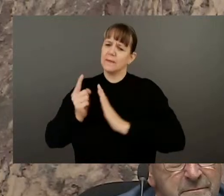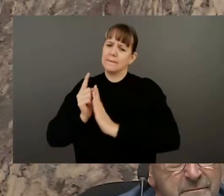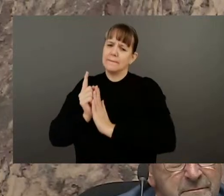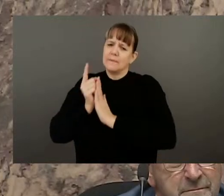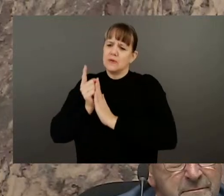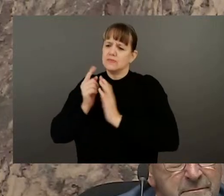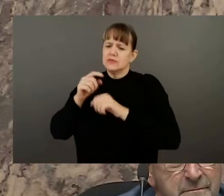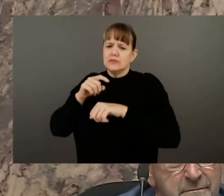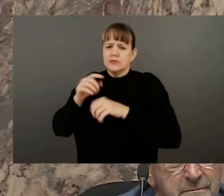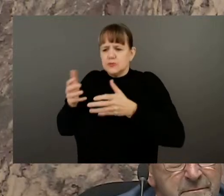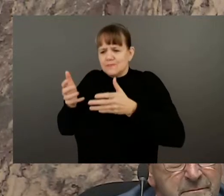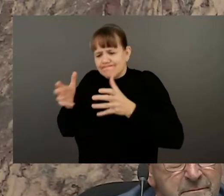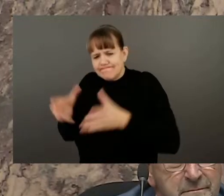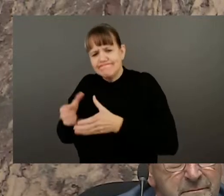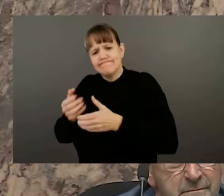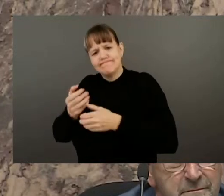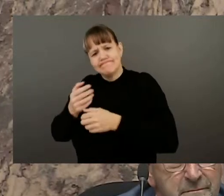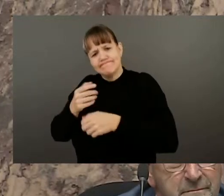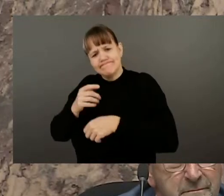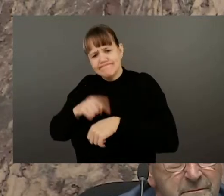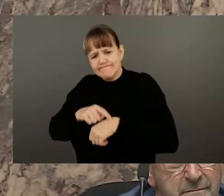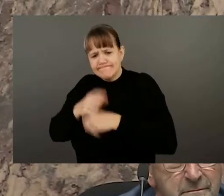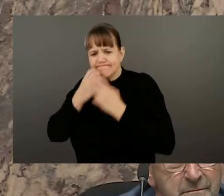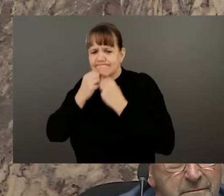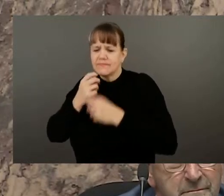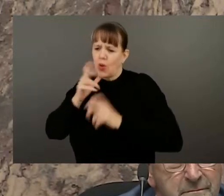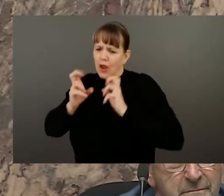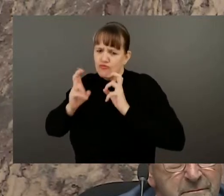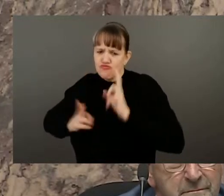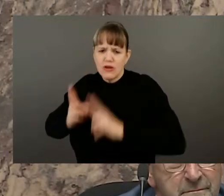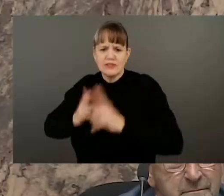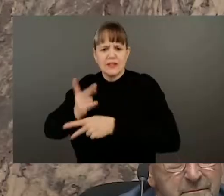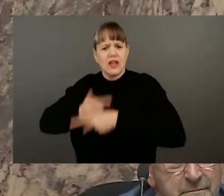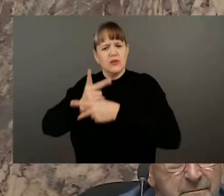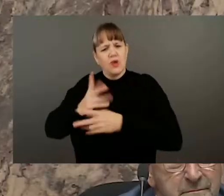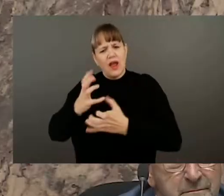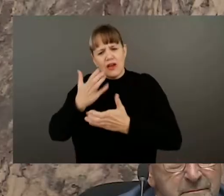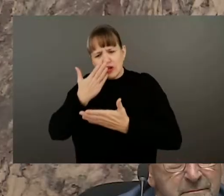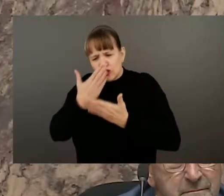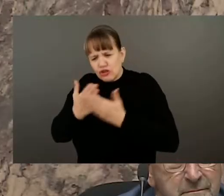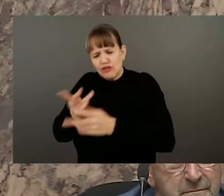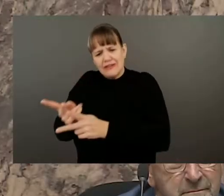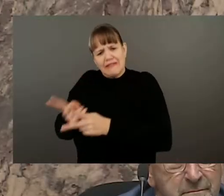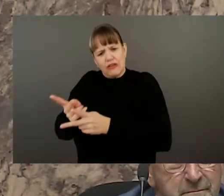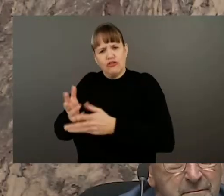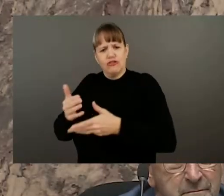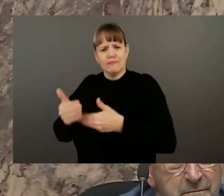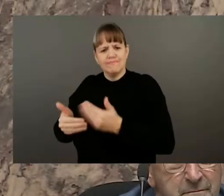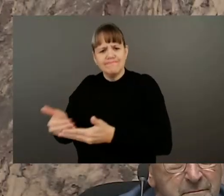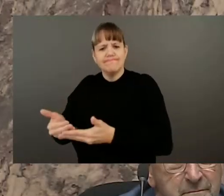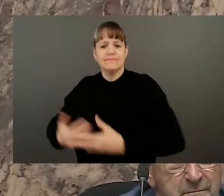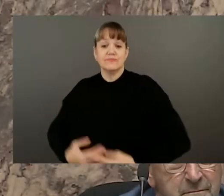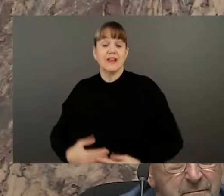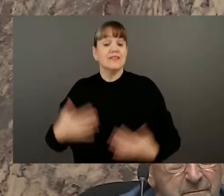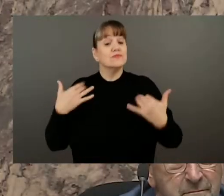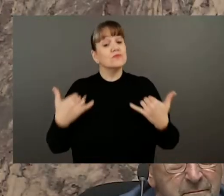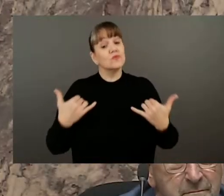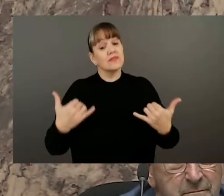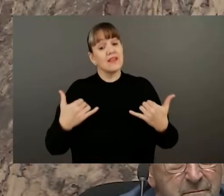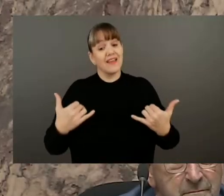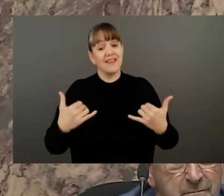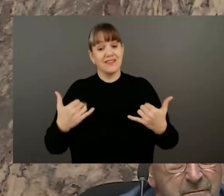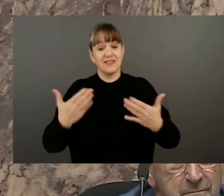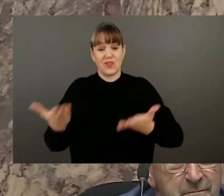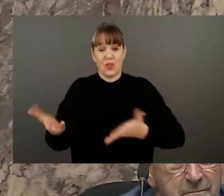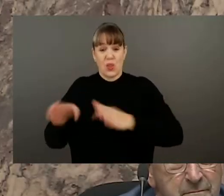should never be compromised. And yet, here we are, with capacity reduced by 3 beds, or 50%, at a time in our